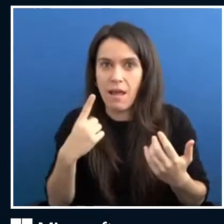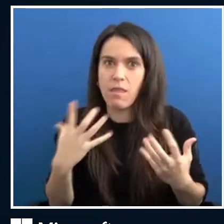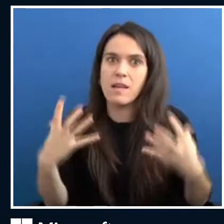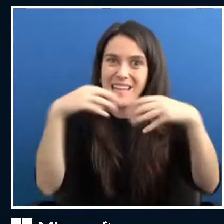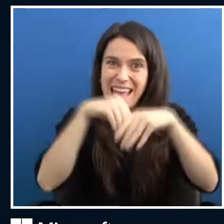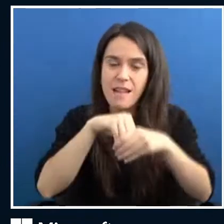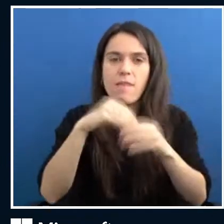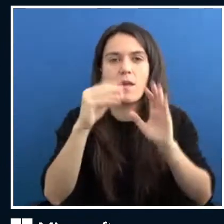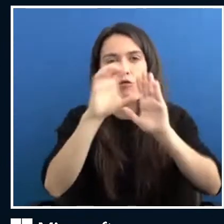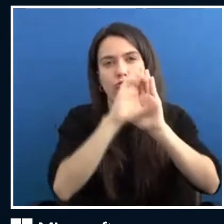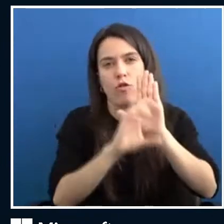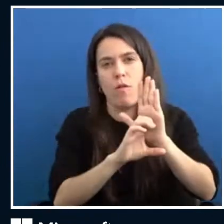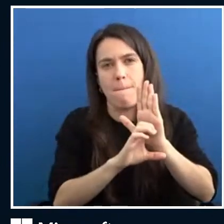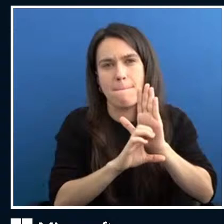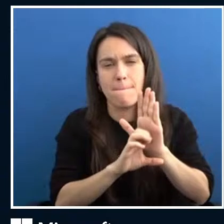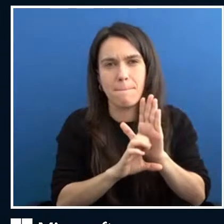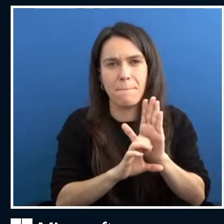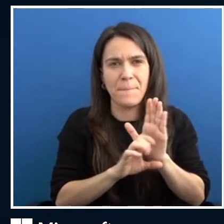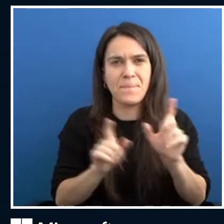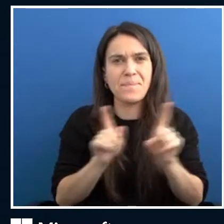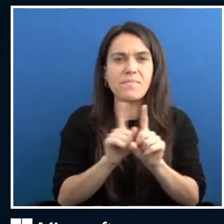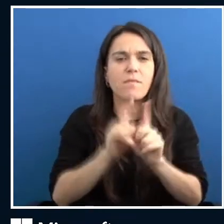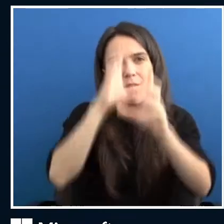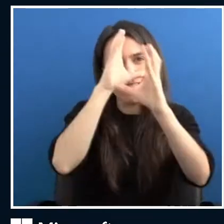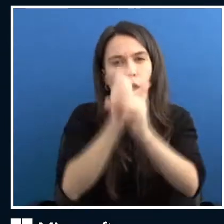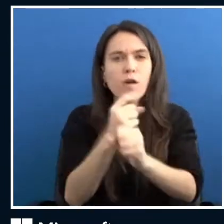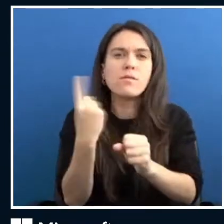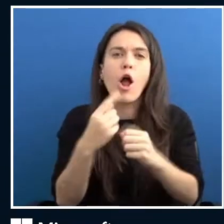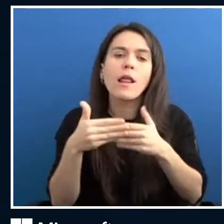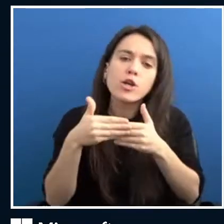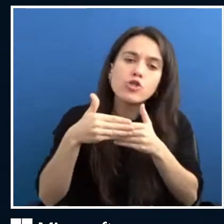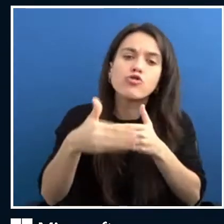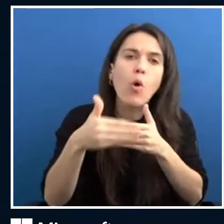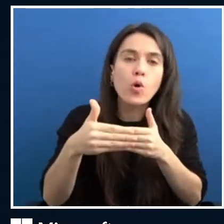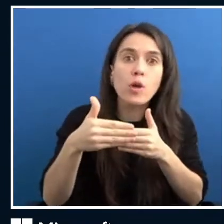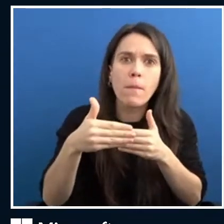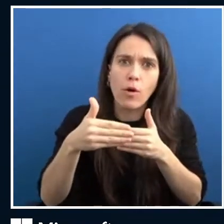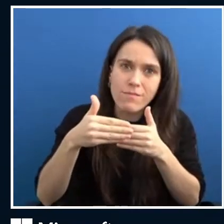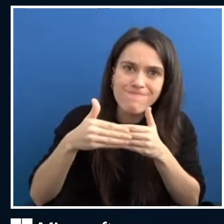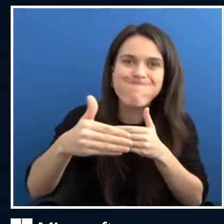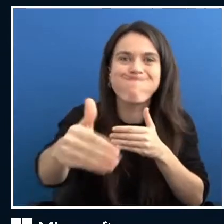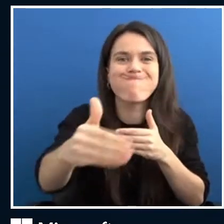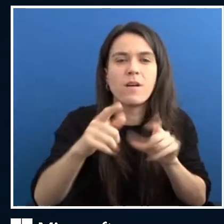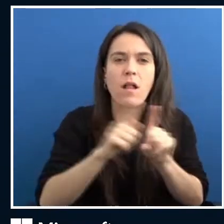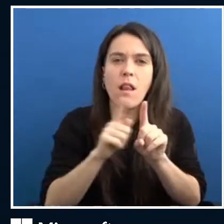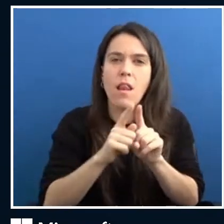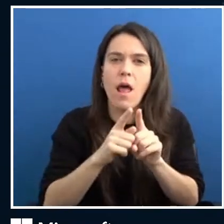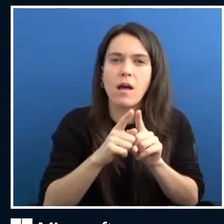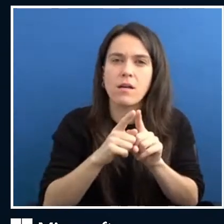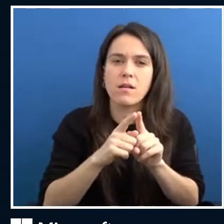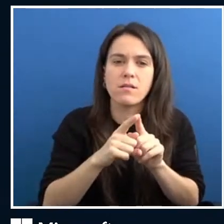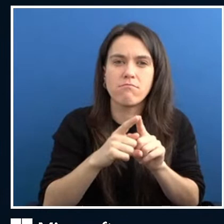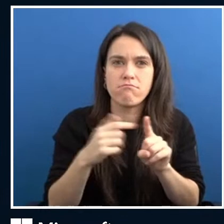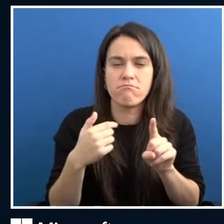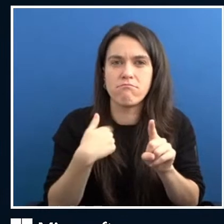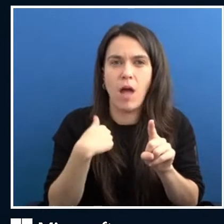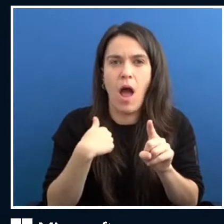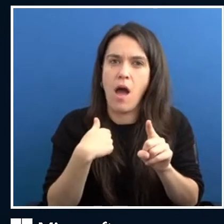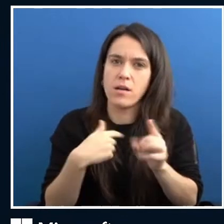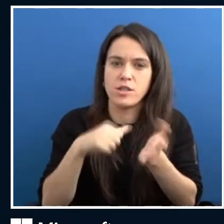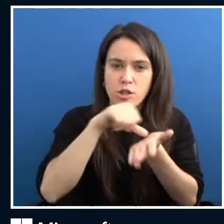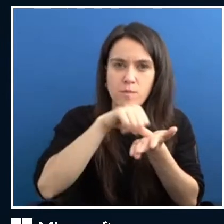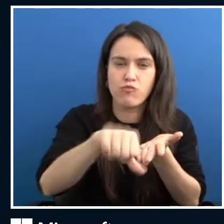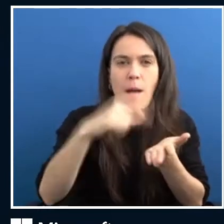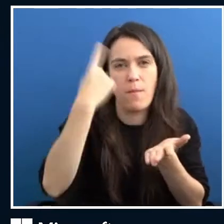also focus not only on the short term, but subscription-based learning for the next 10, 20 years. I think many programs are